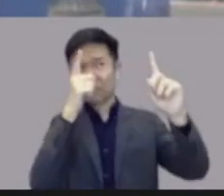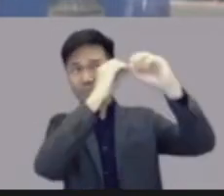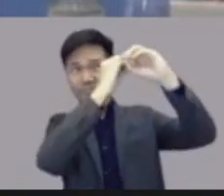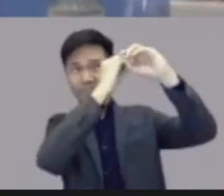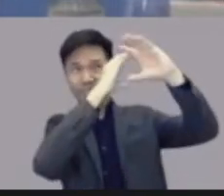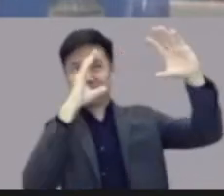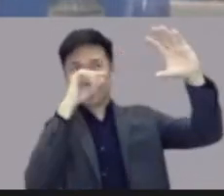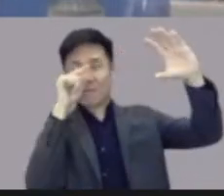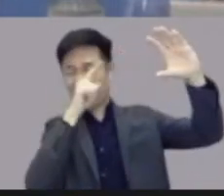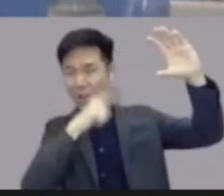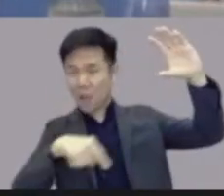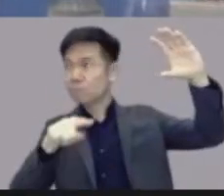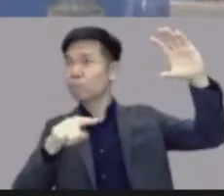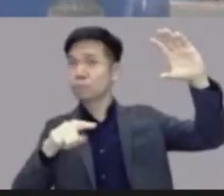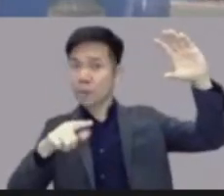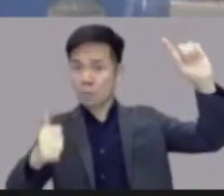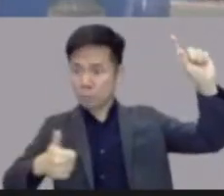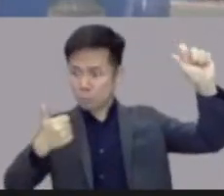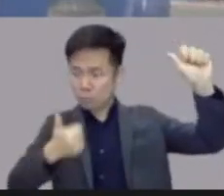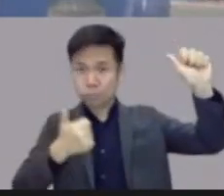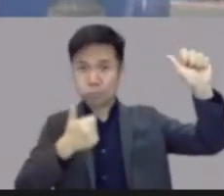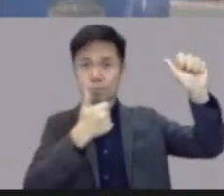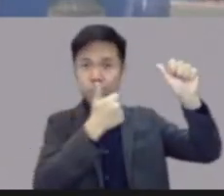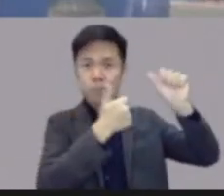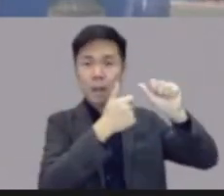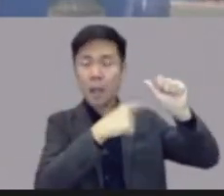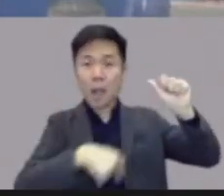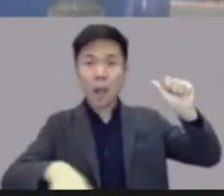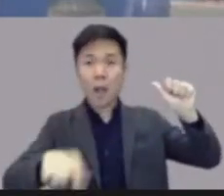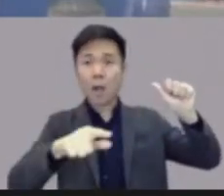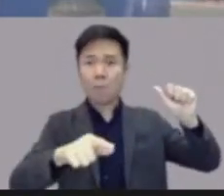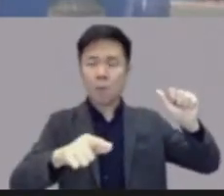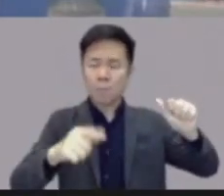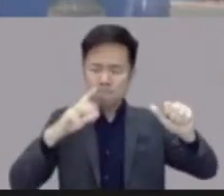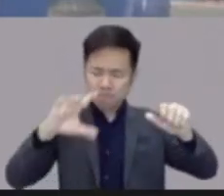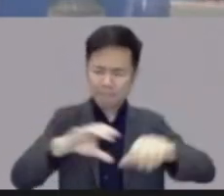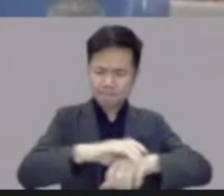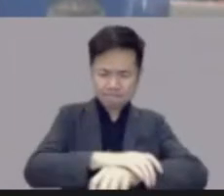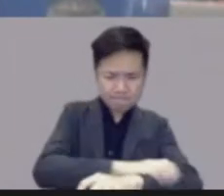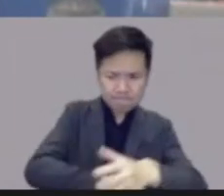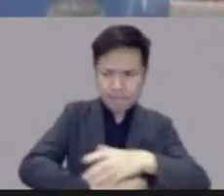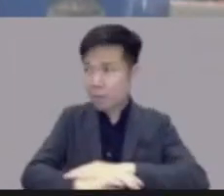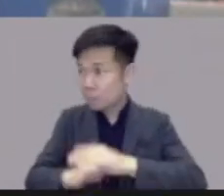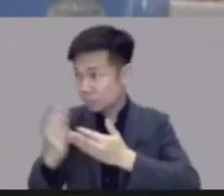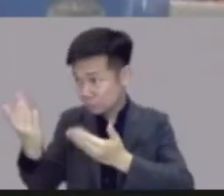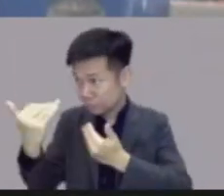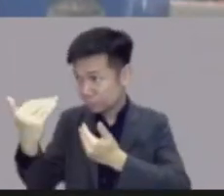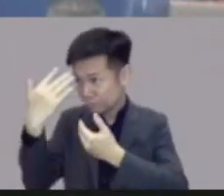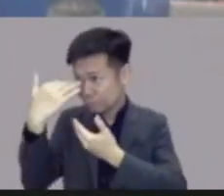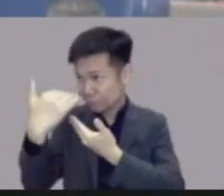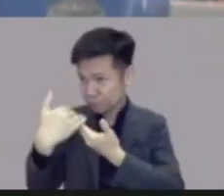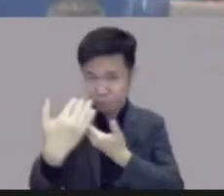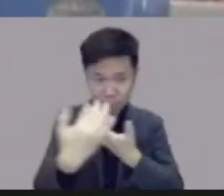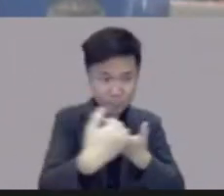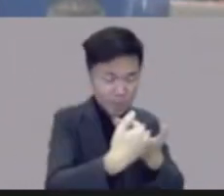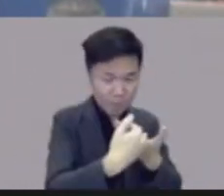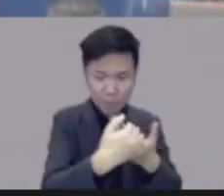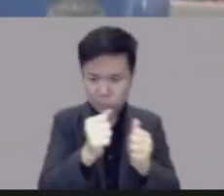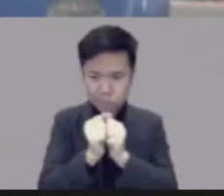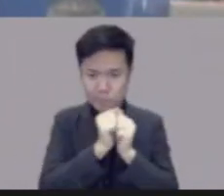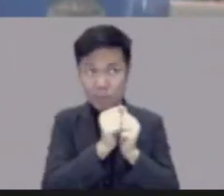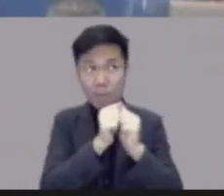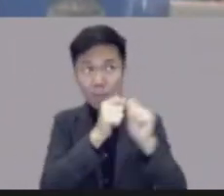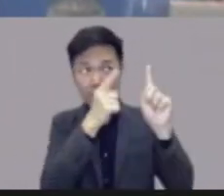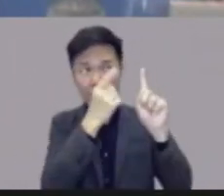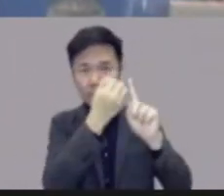concrete actions to rebuild trust in our Collective capacities to respond to this Monumental climate challenge given